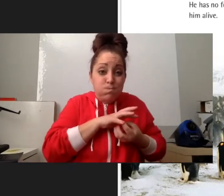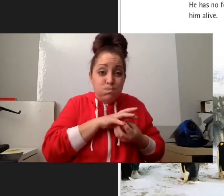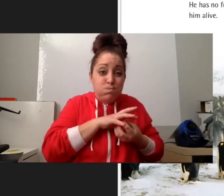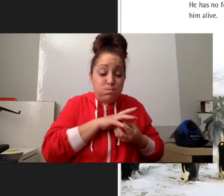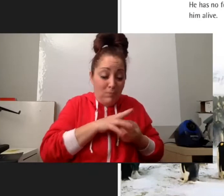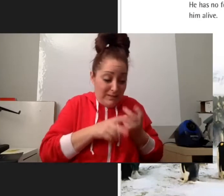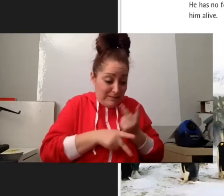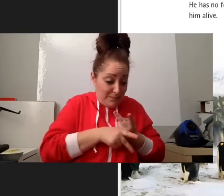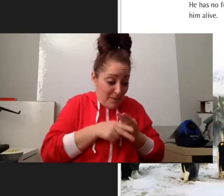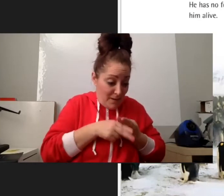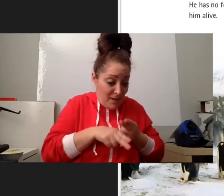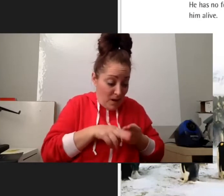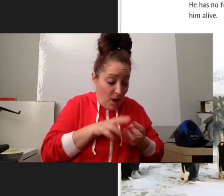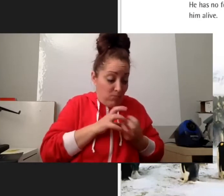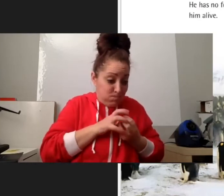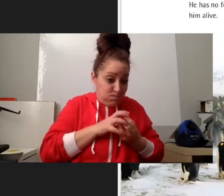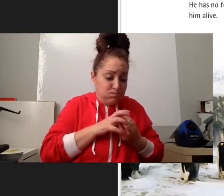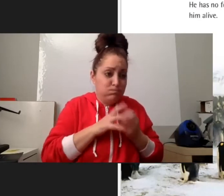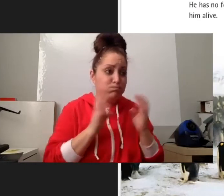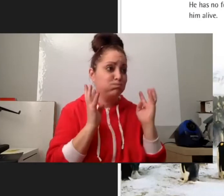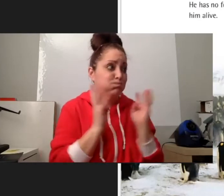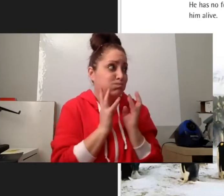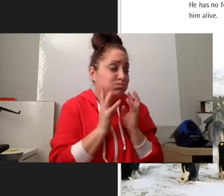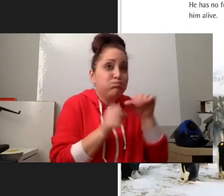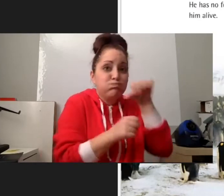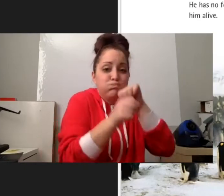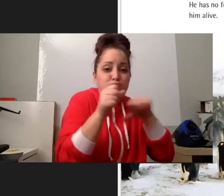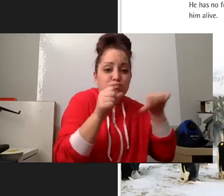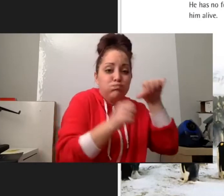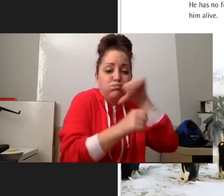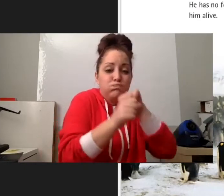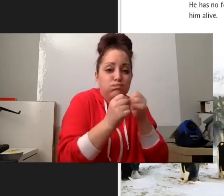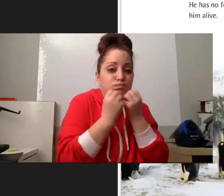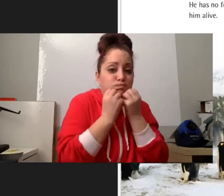They stand close together for warmth.